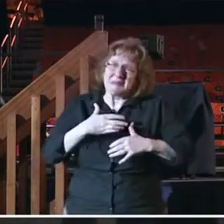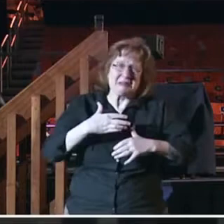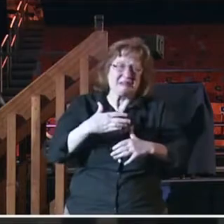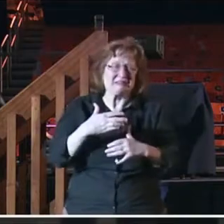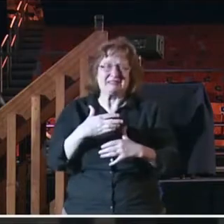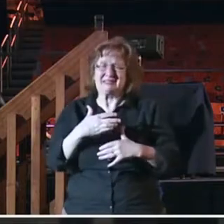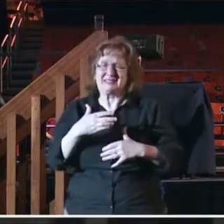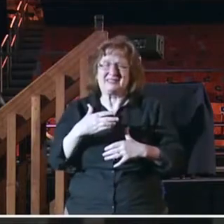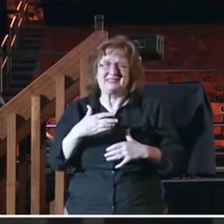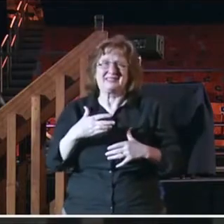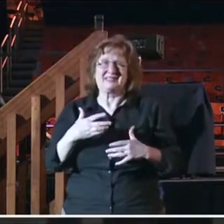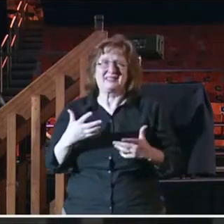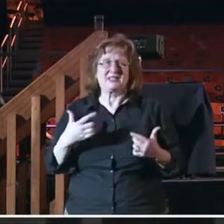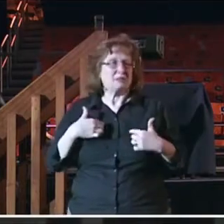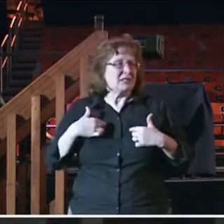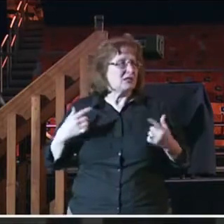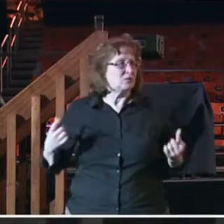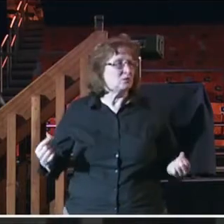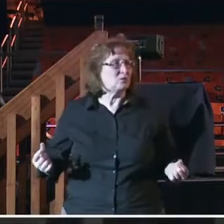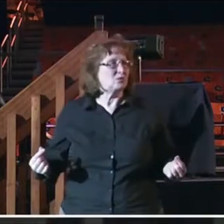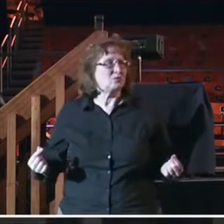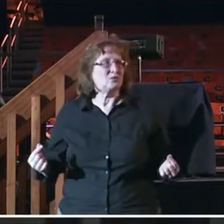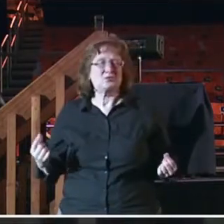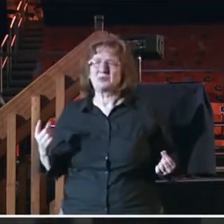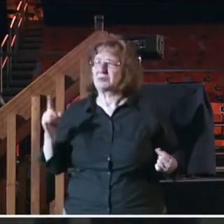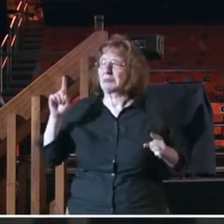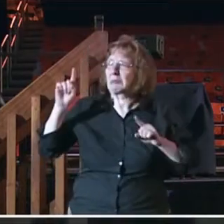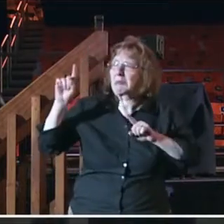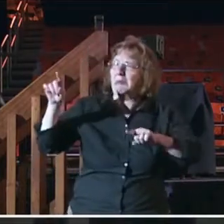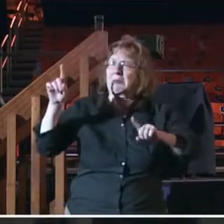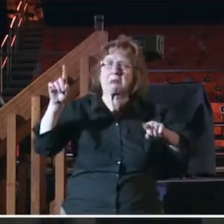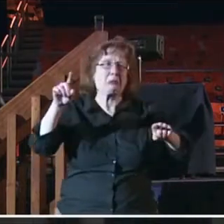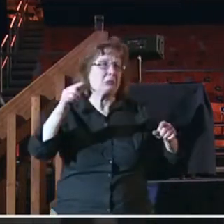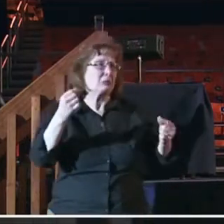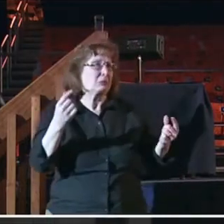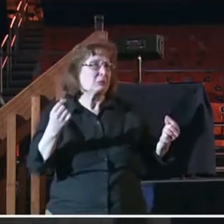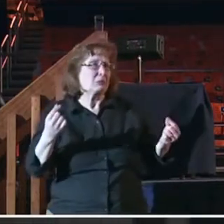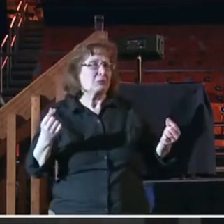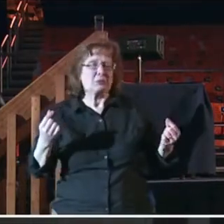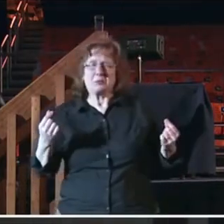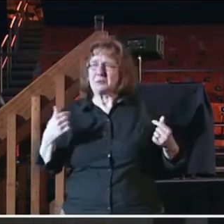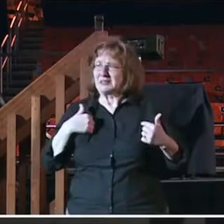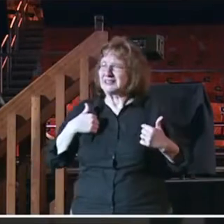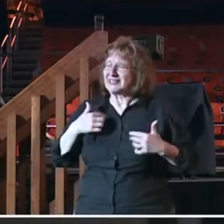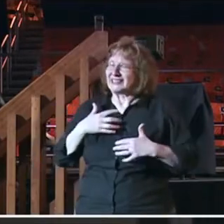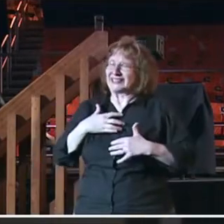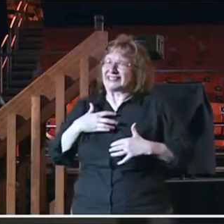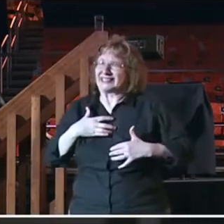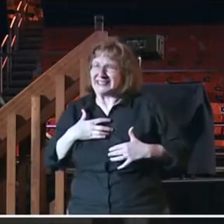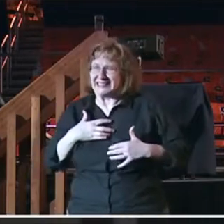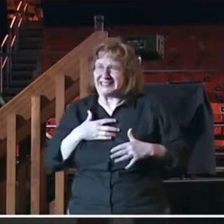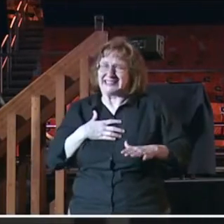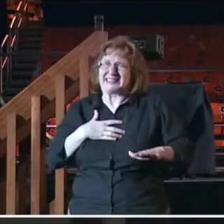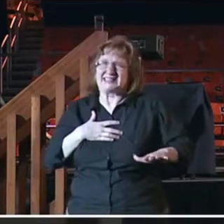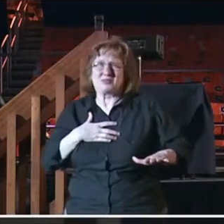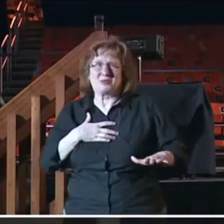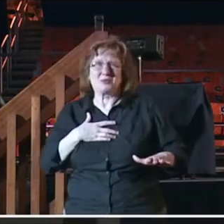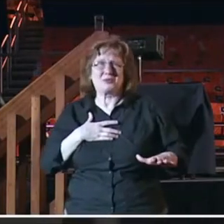air. Where am I supposed to be? Where am I supposed to be? With